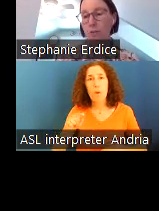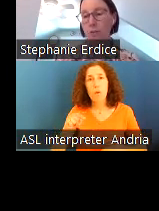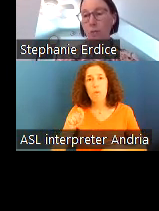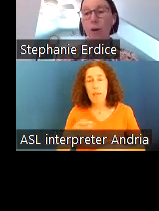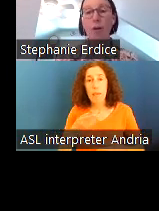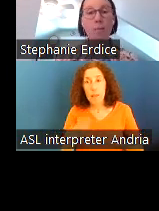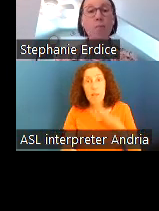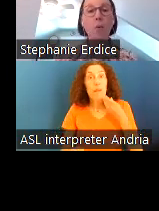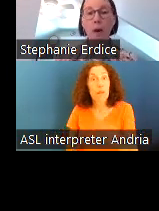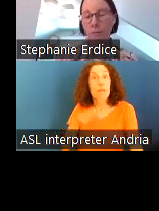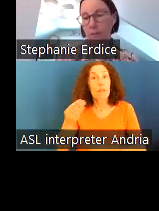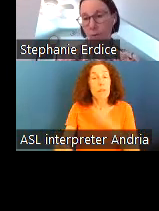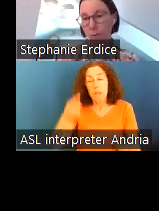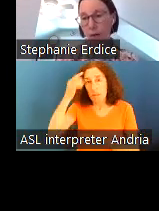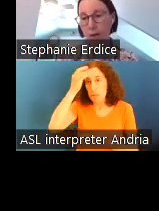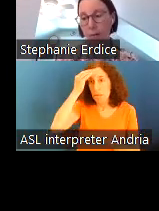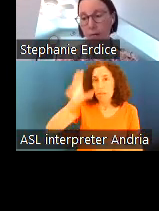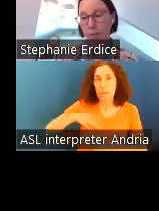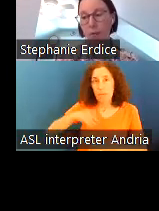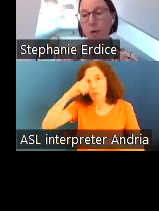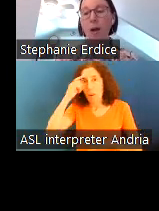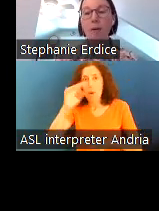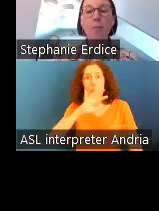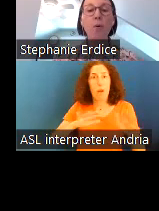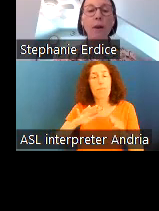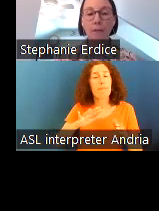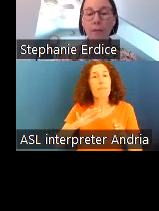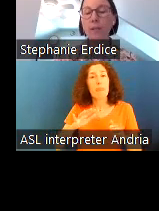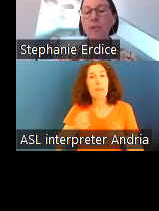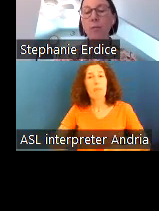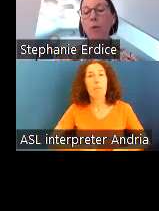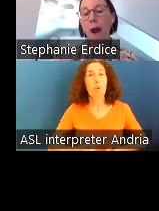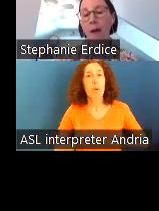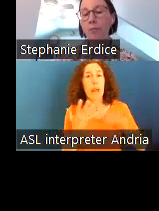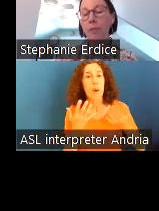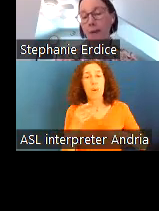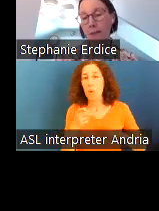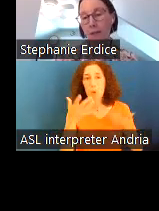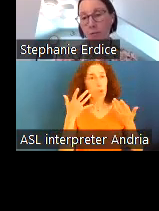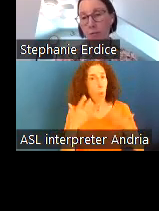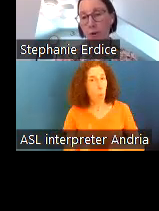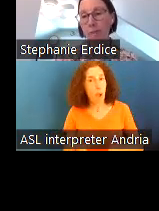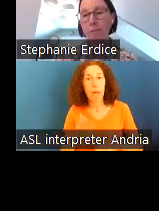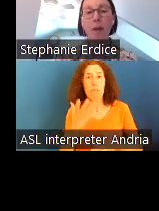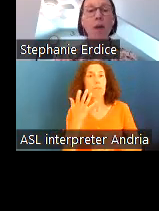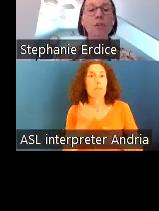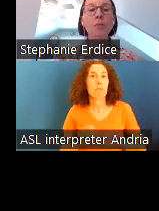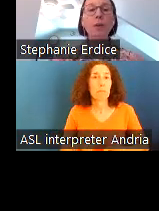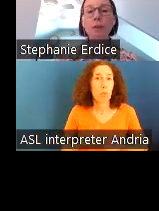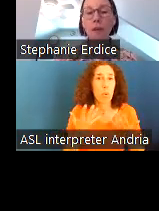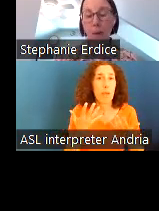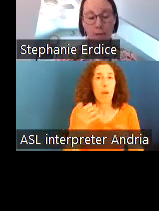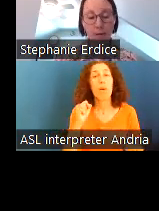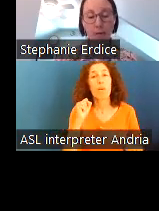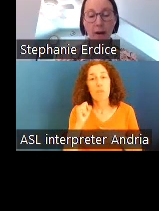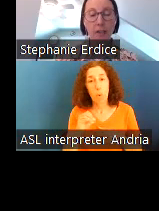to be able to do this work, the more of this work we're going to be able to do, the more influence we'll have with ending sexual assault. So